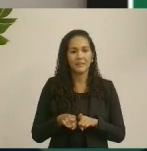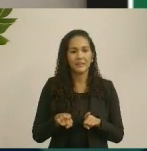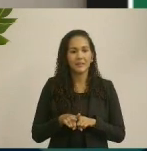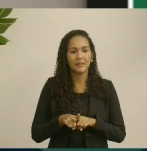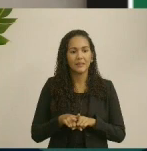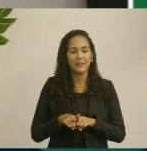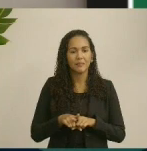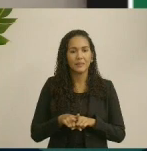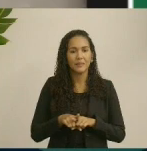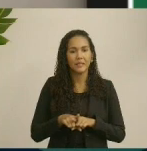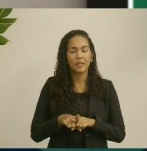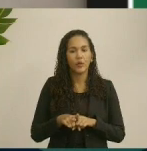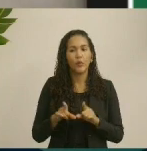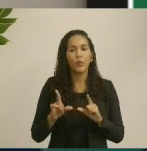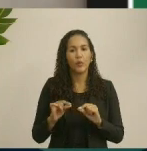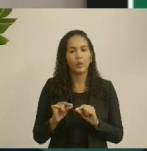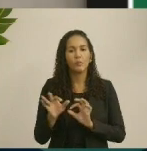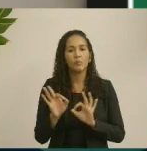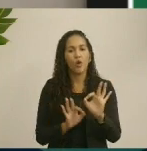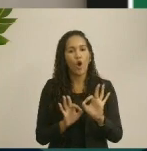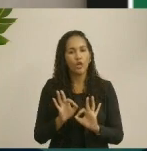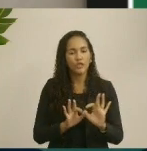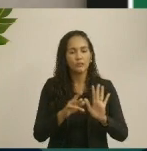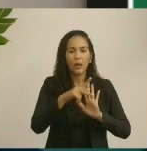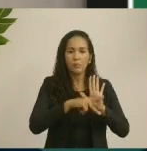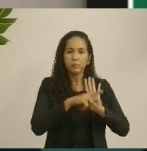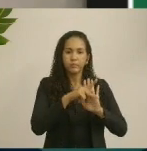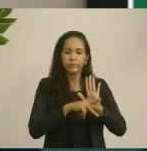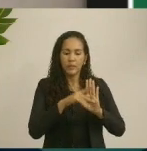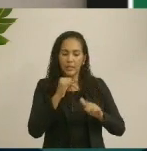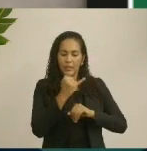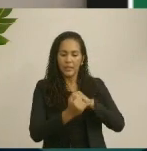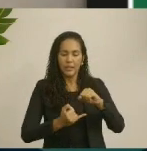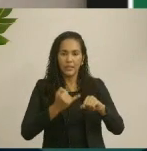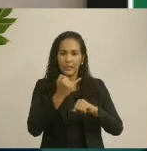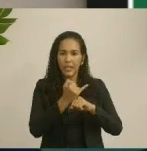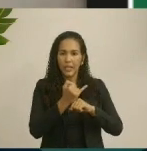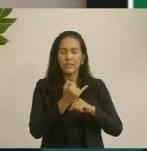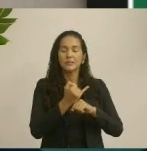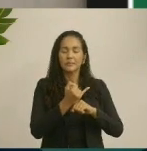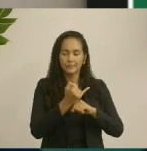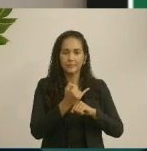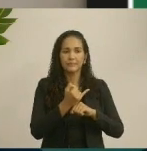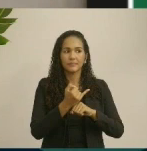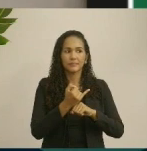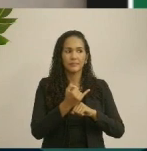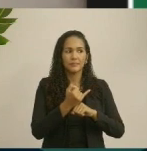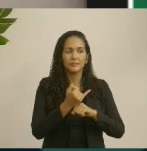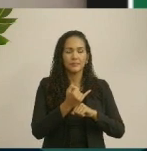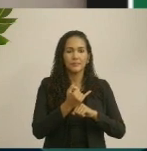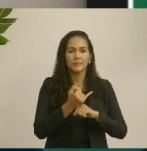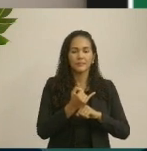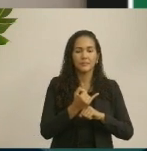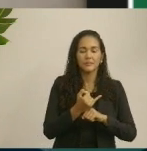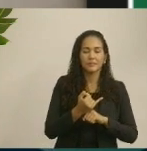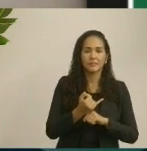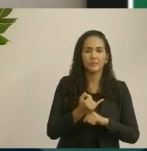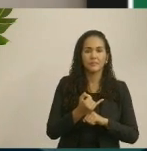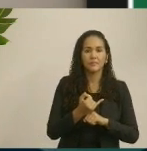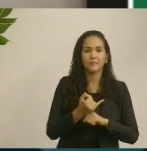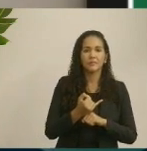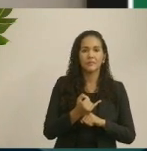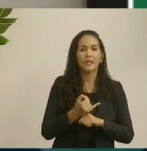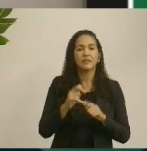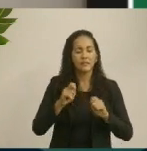world, as well as the German Corporation for International Cooperation, GIZ, which supports our program. Thank you all